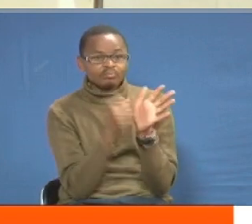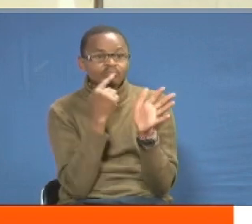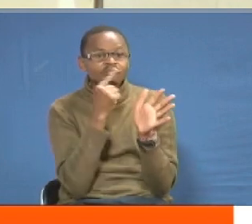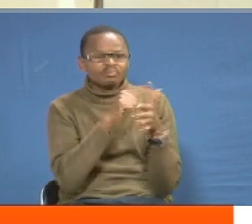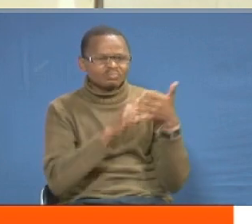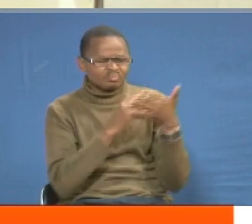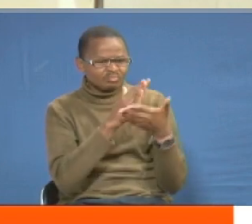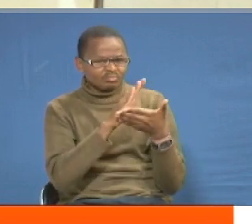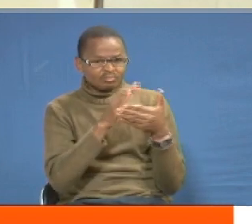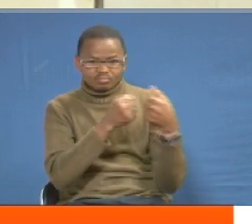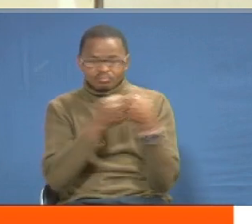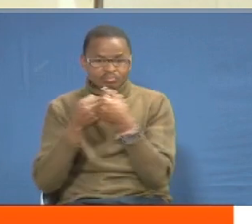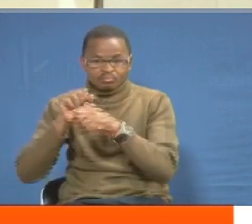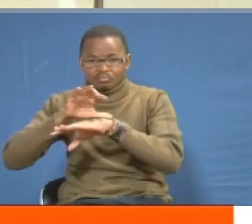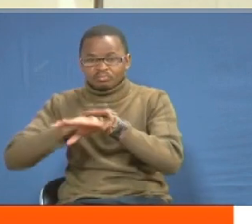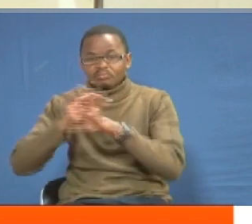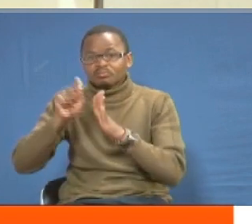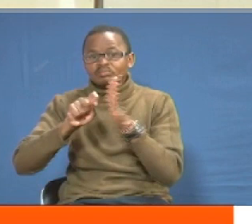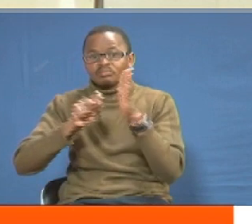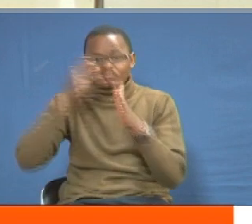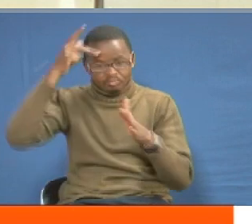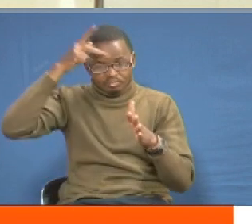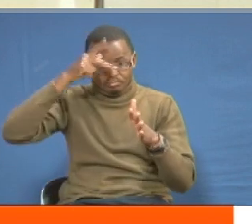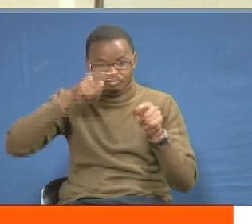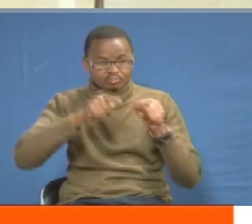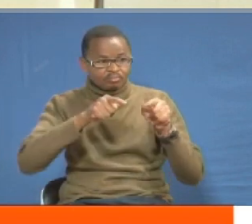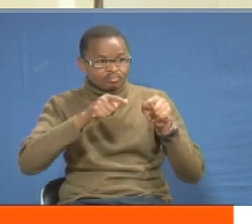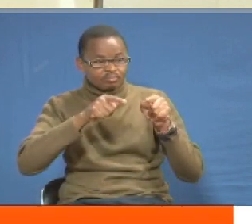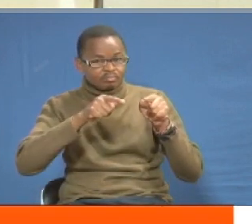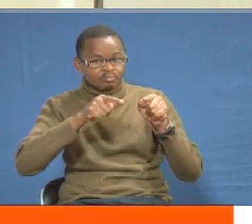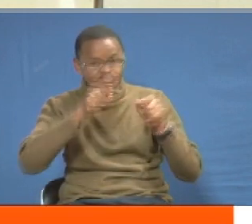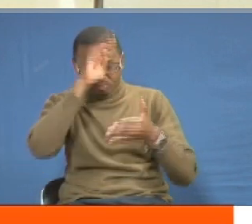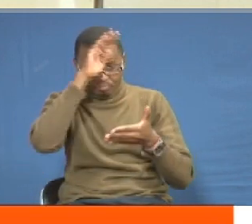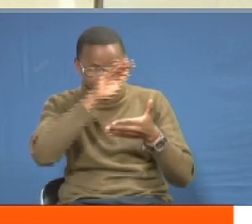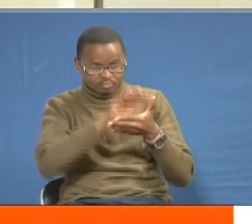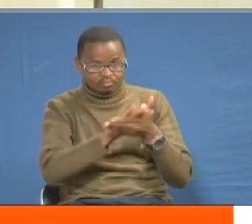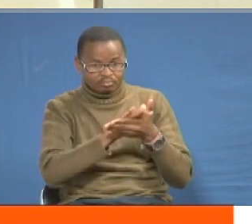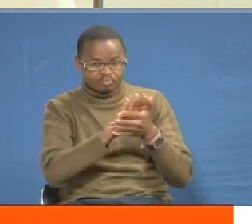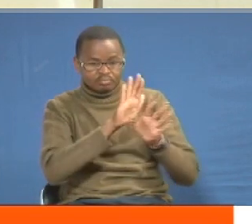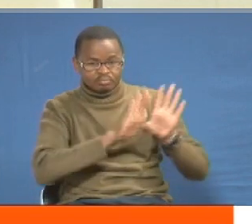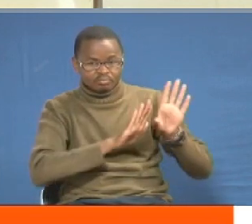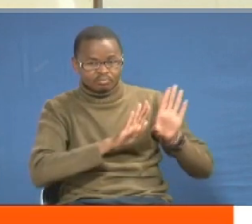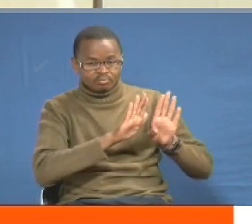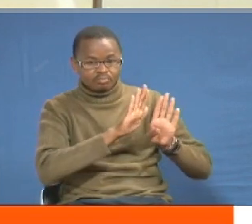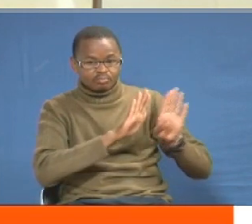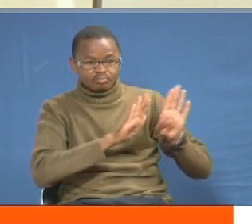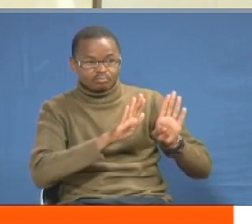challenge. So what are some of the challenges that you've faced in terms of policies in place, in terms of beliefs and the